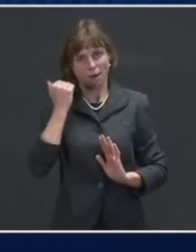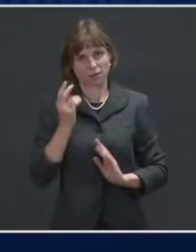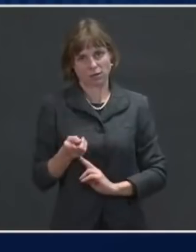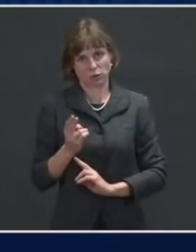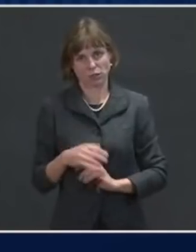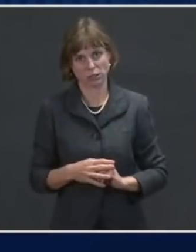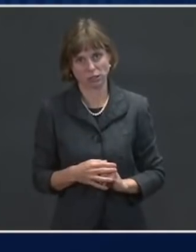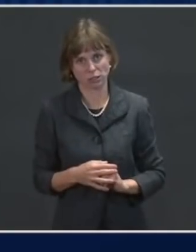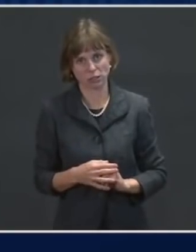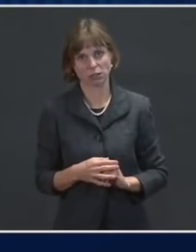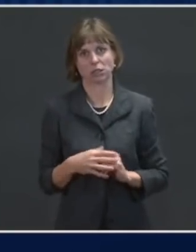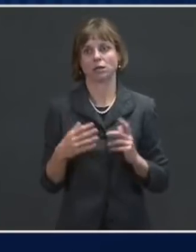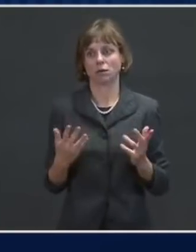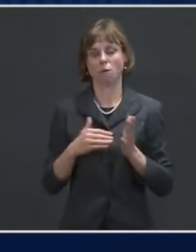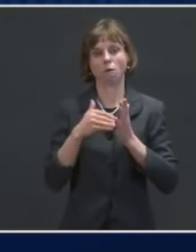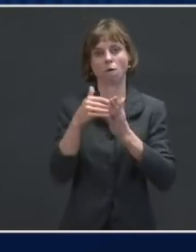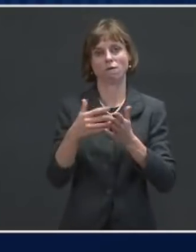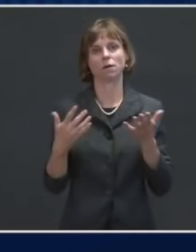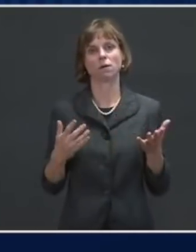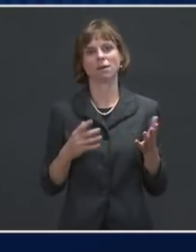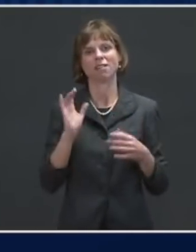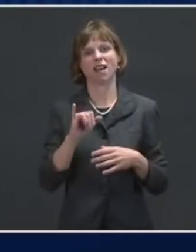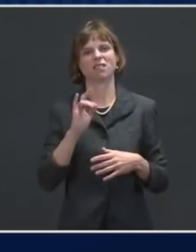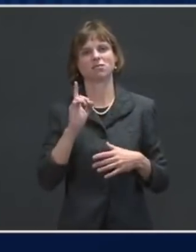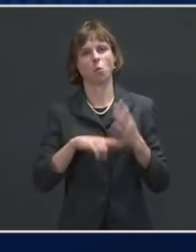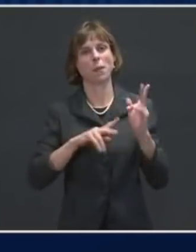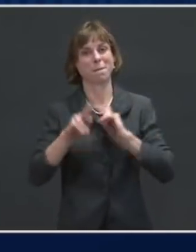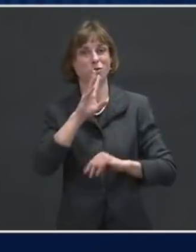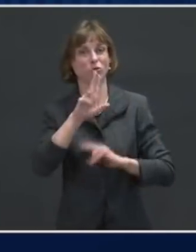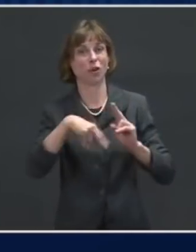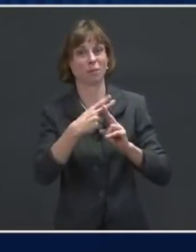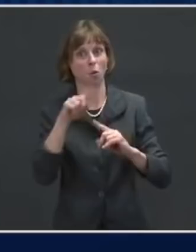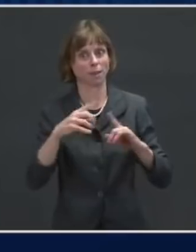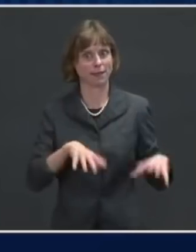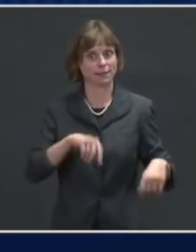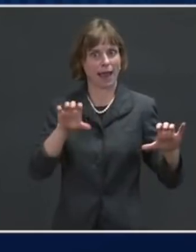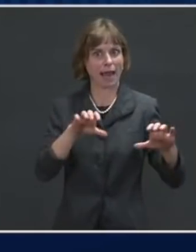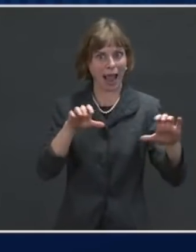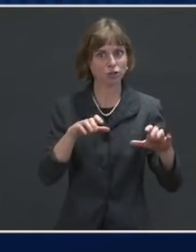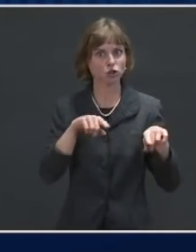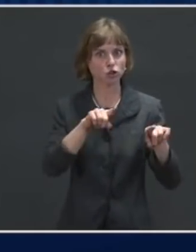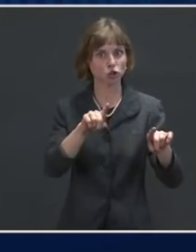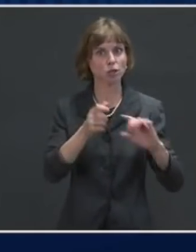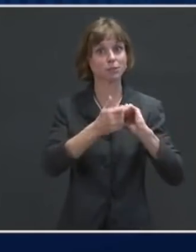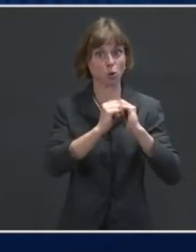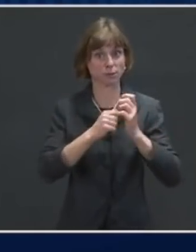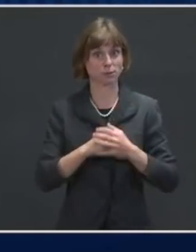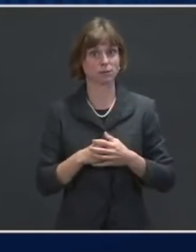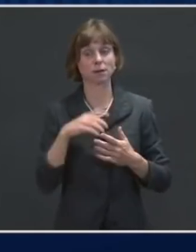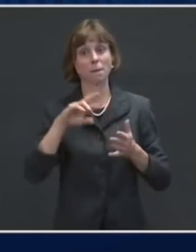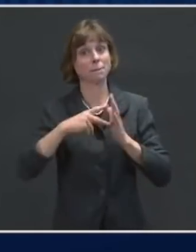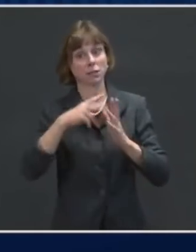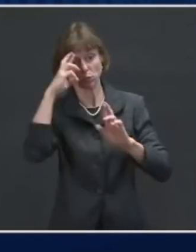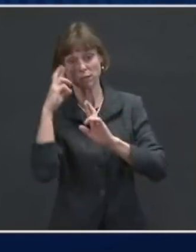often and at times what people are speaking to when they take action at sporting events. And it means respecting the right of people